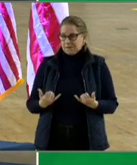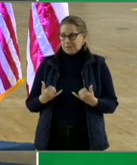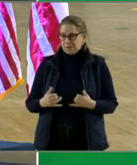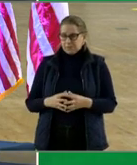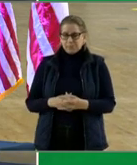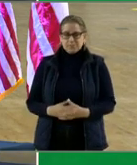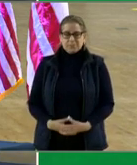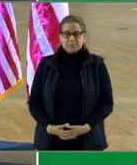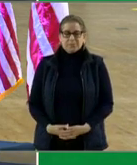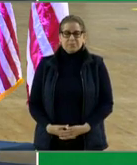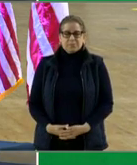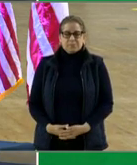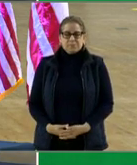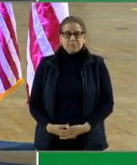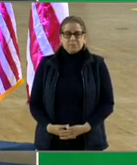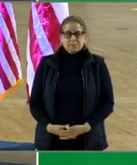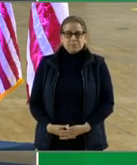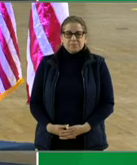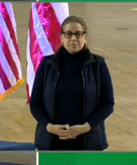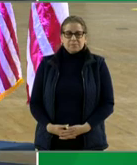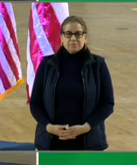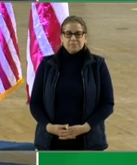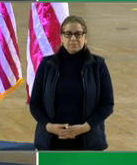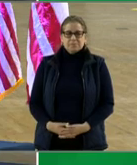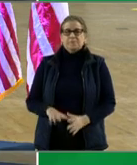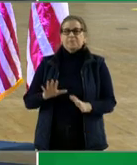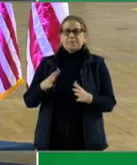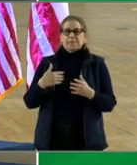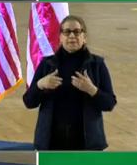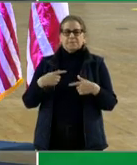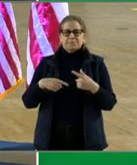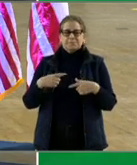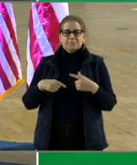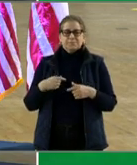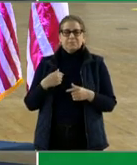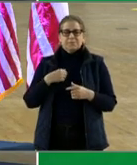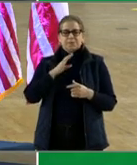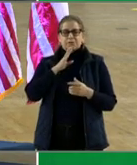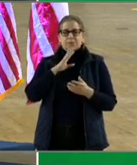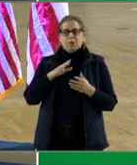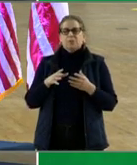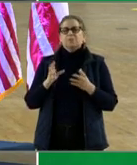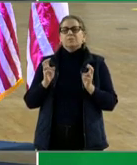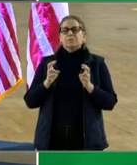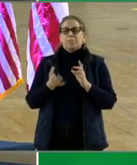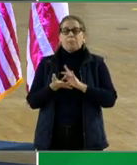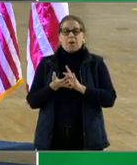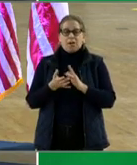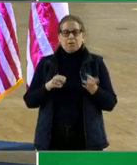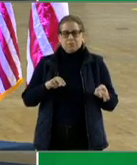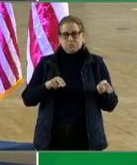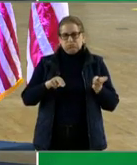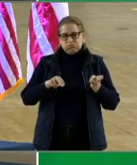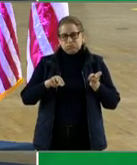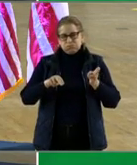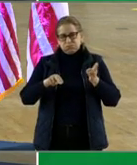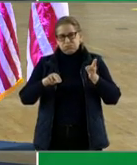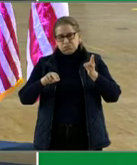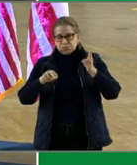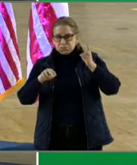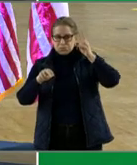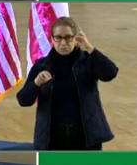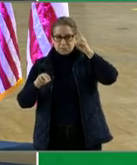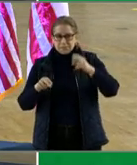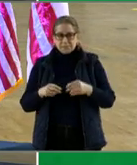What we want to talk about now is medical surge, and the latest data we have about